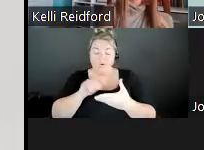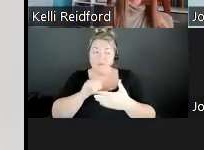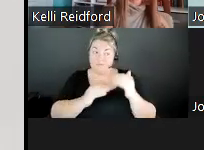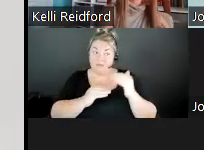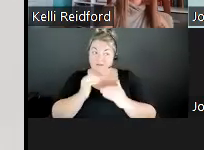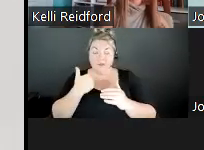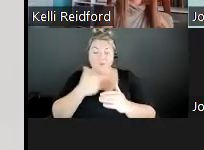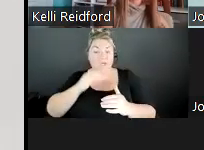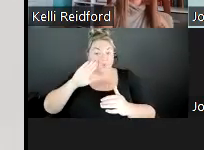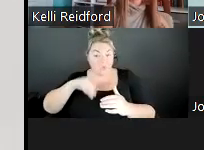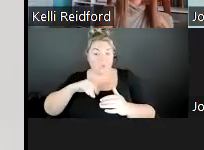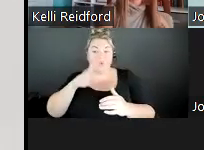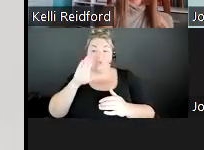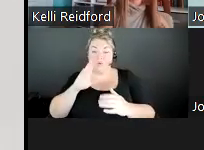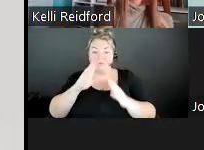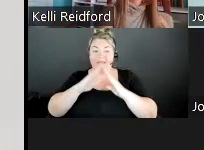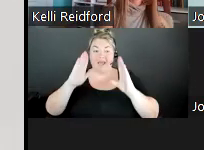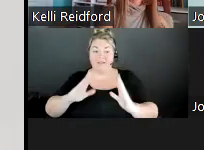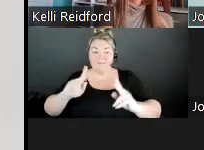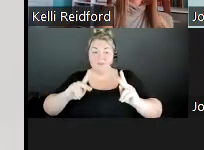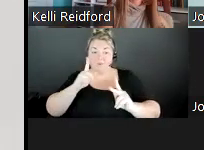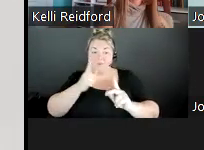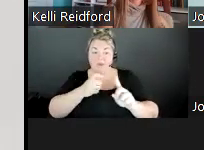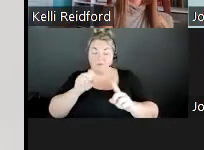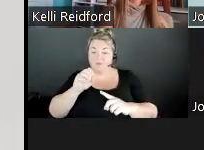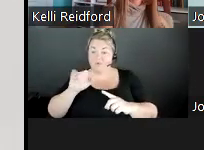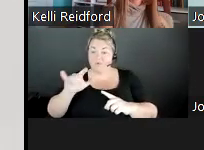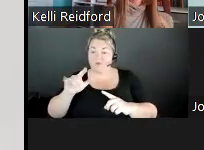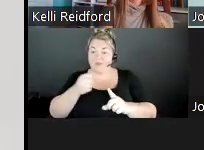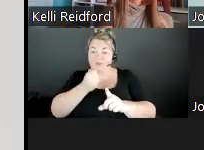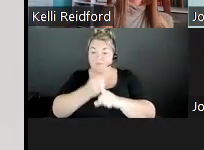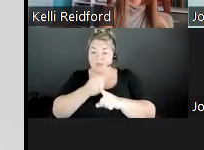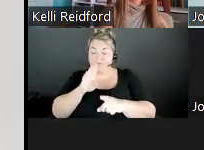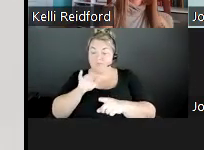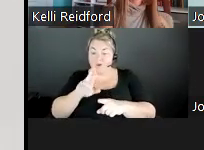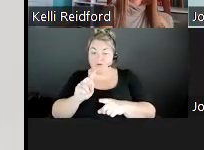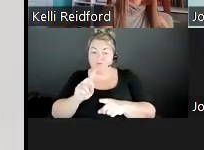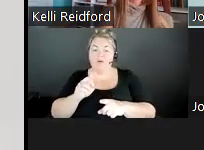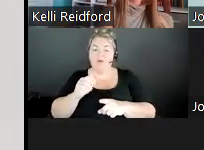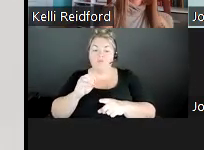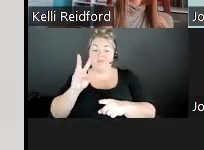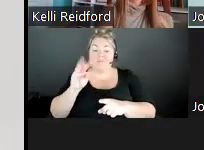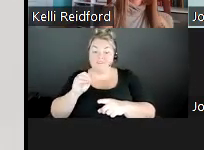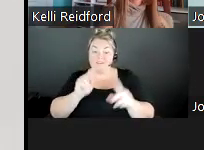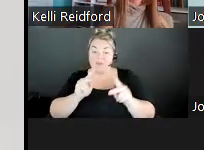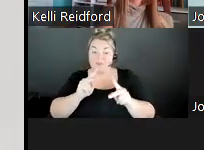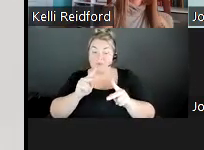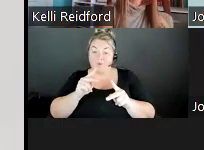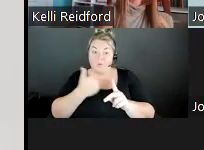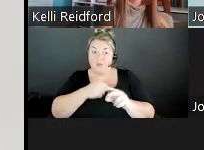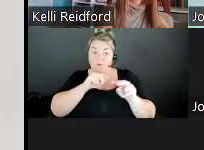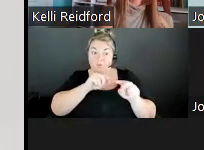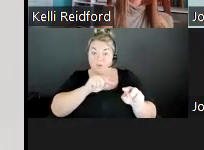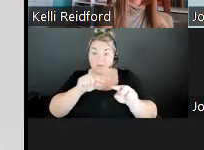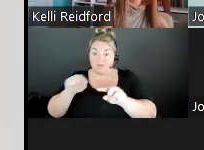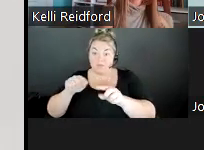we knew we were going to be housing the people from the social impact bond. 60 of those individuals, where we went to the street,